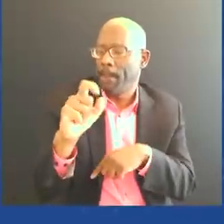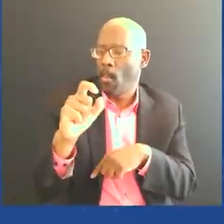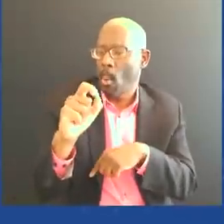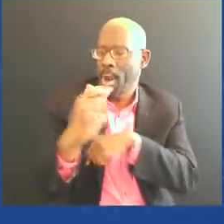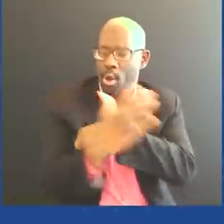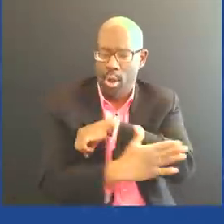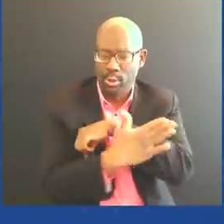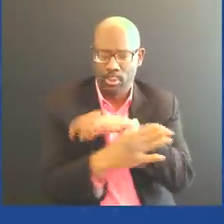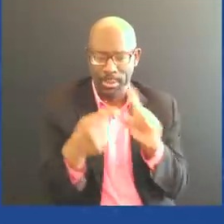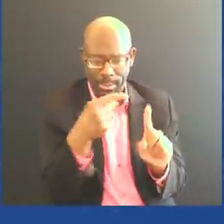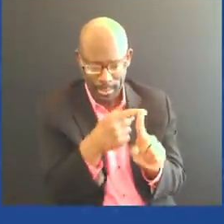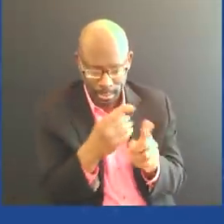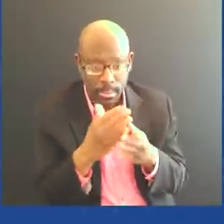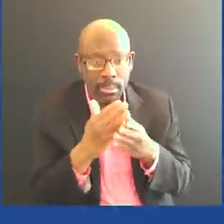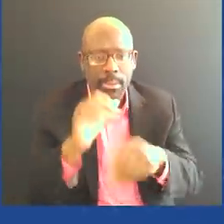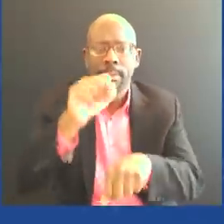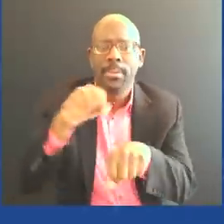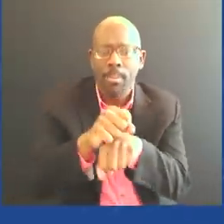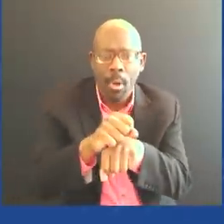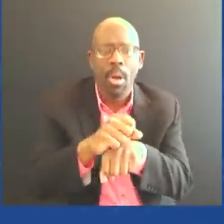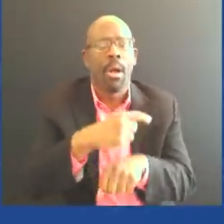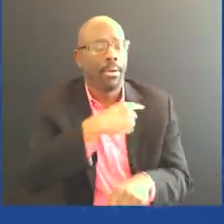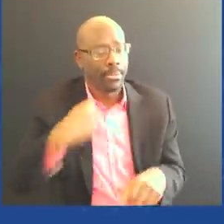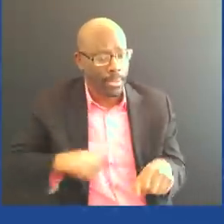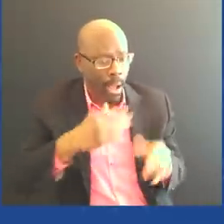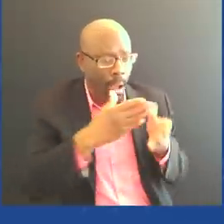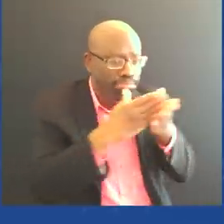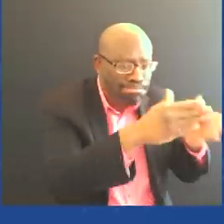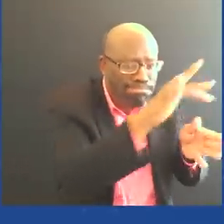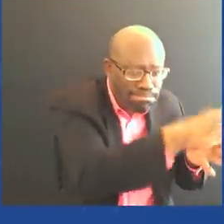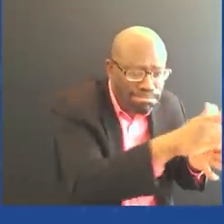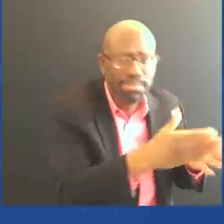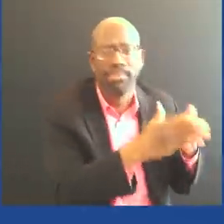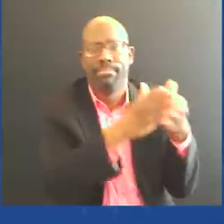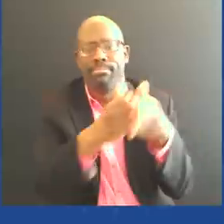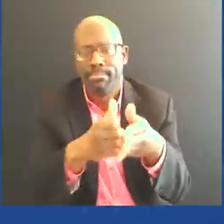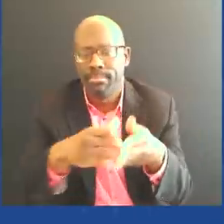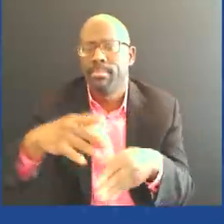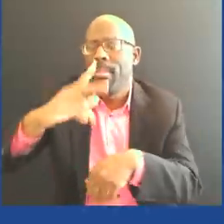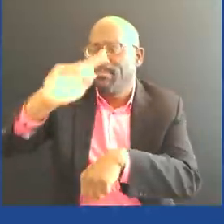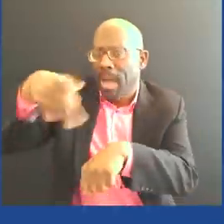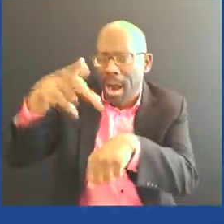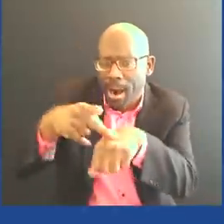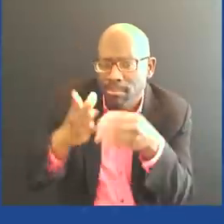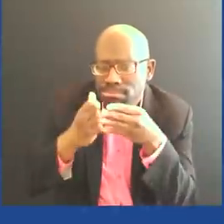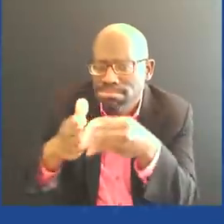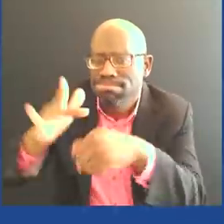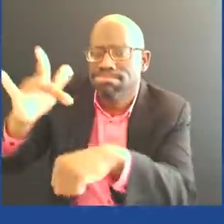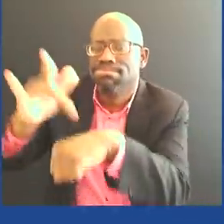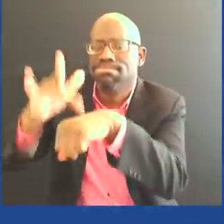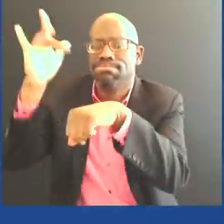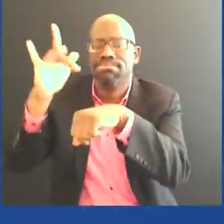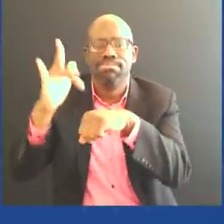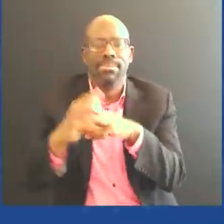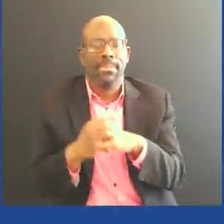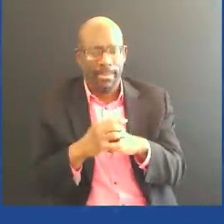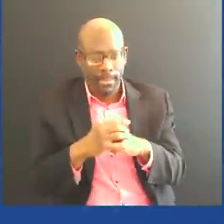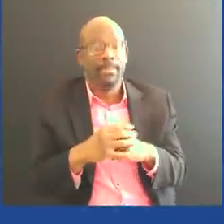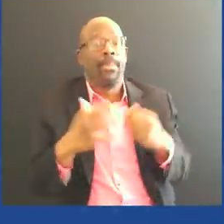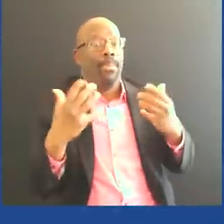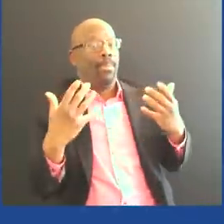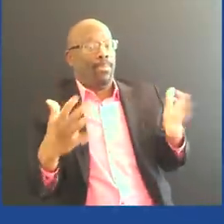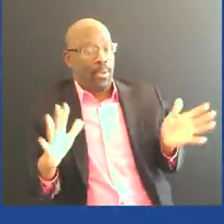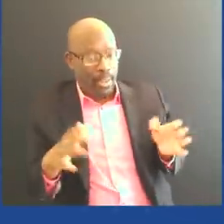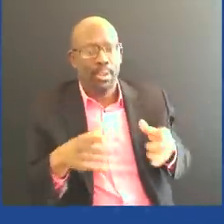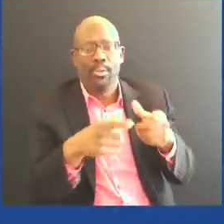and the Philippines. From 1868 to 1869, a civil war raged in Japan. During the course of this war, the Piscataqua